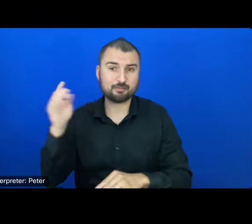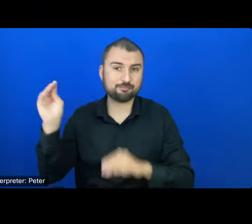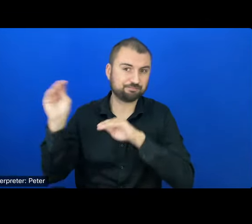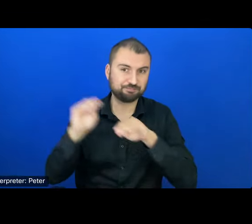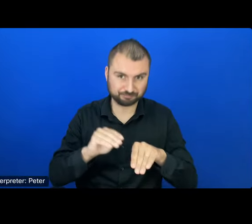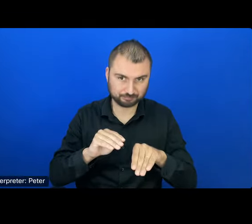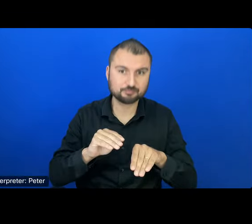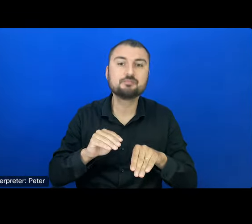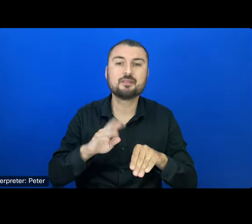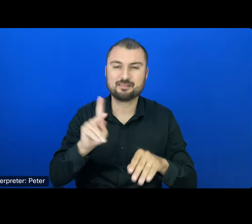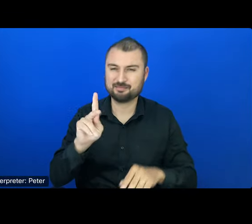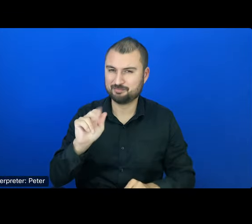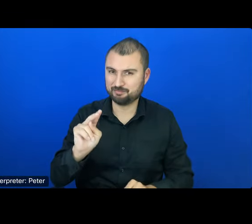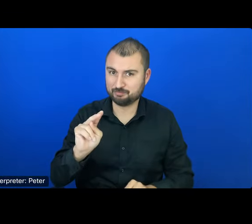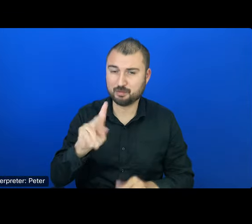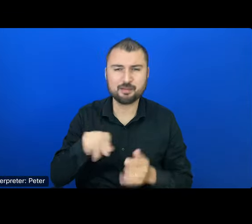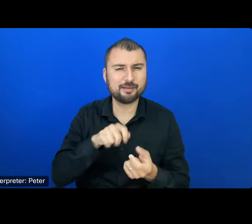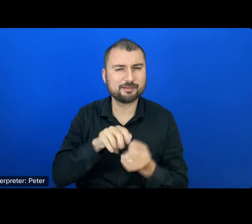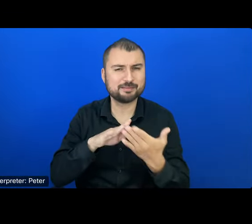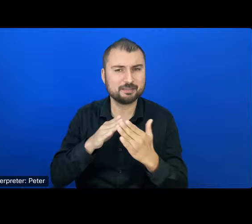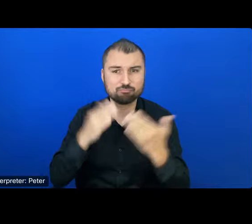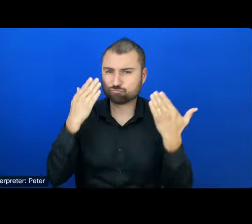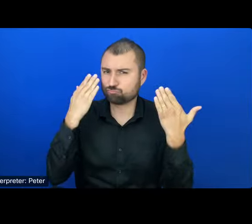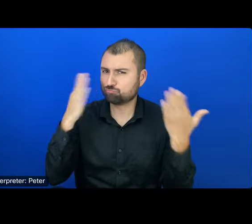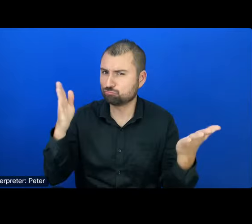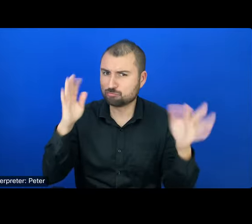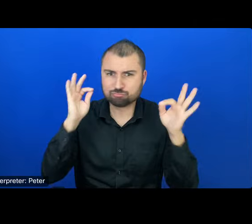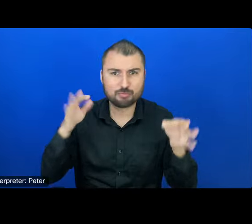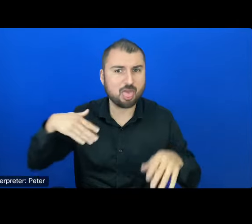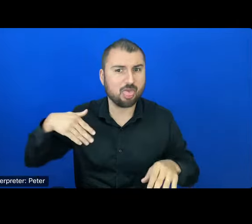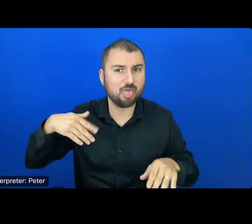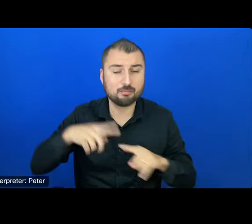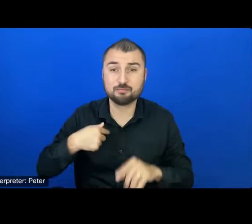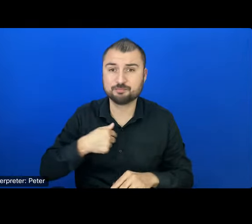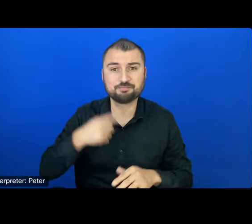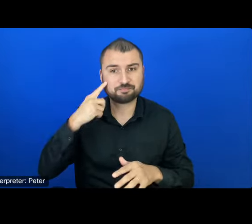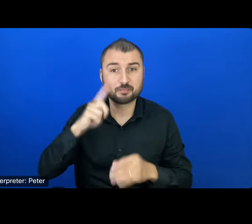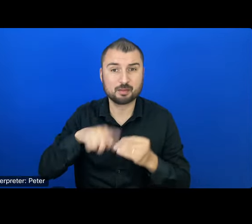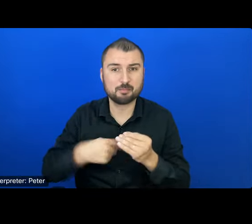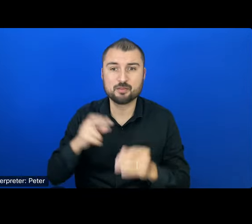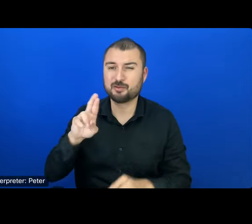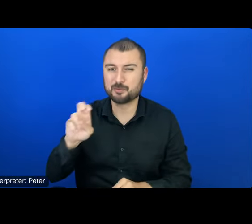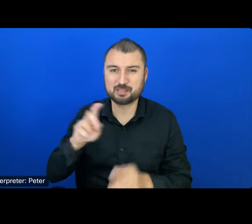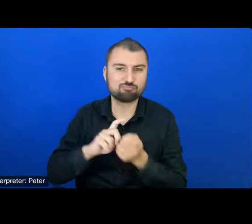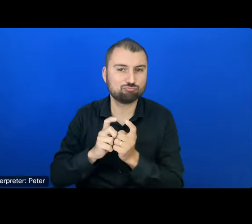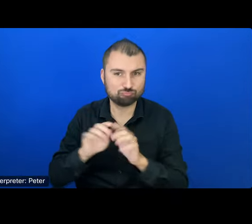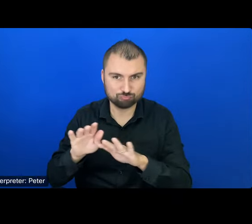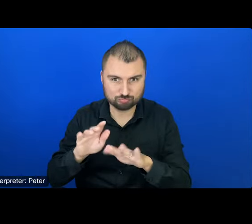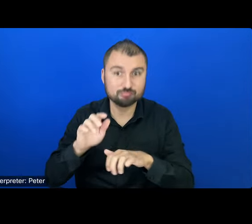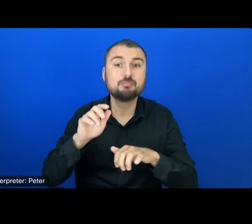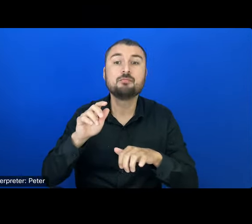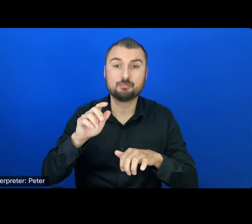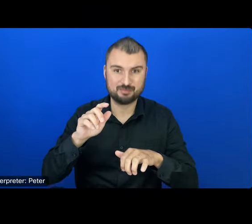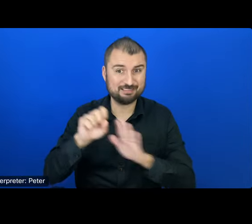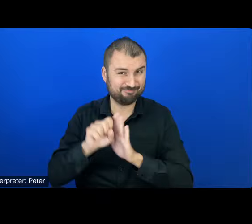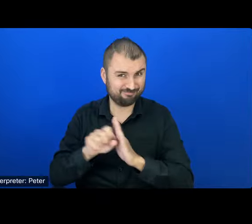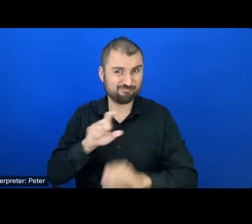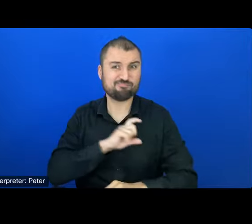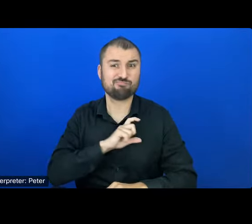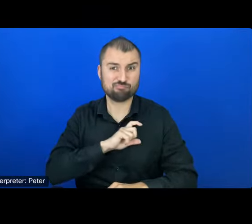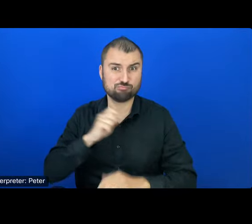been determined. We feel that some of this reconfiguration that puts these state law enforcement assets around